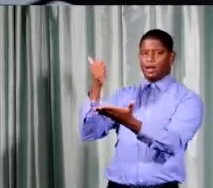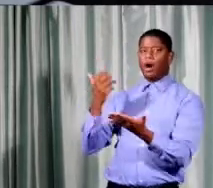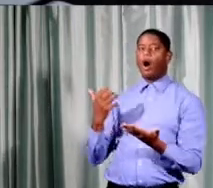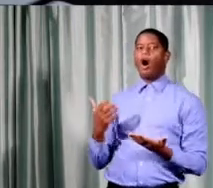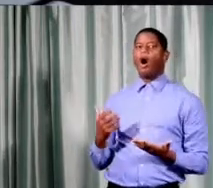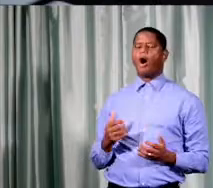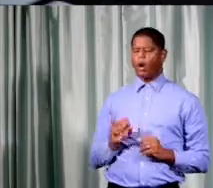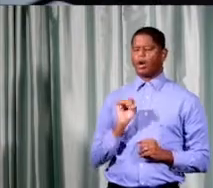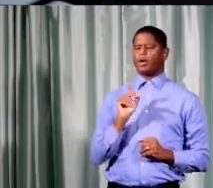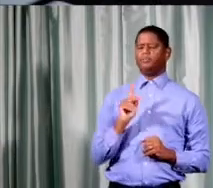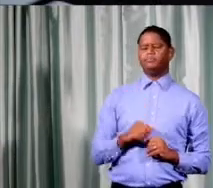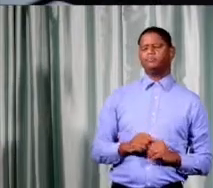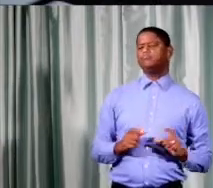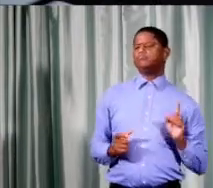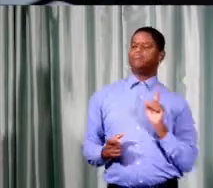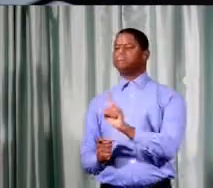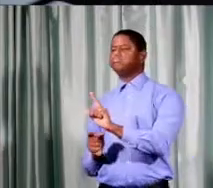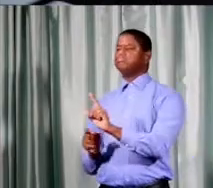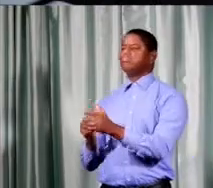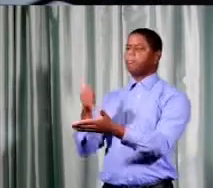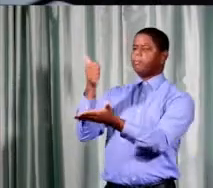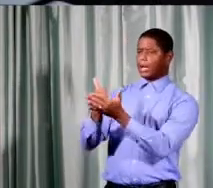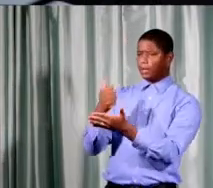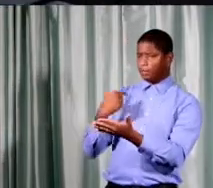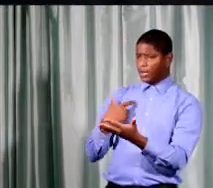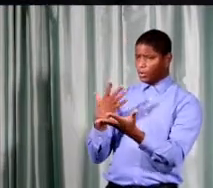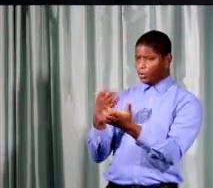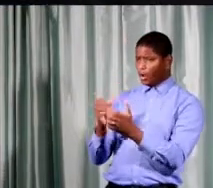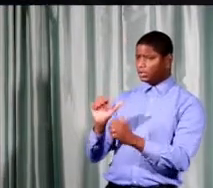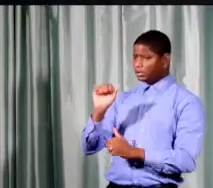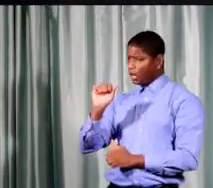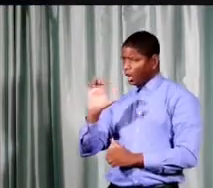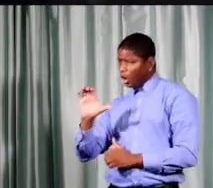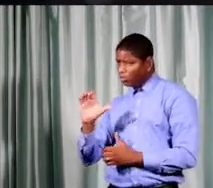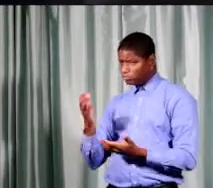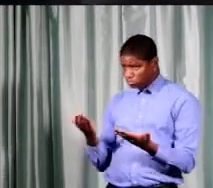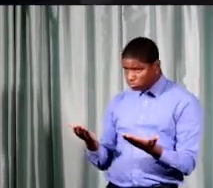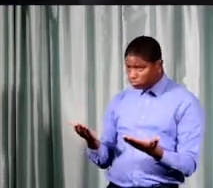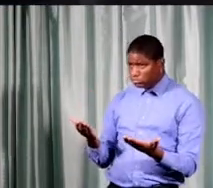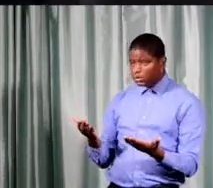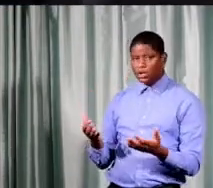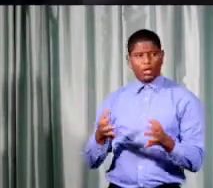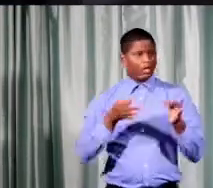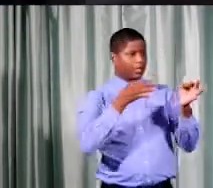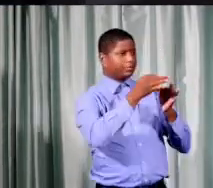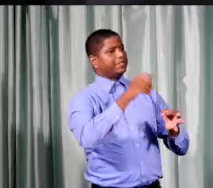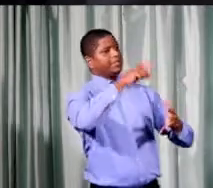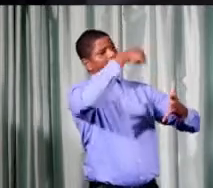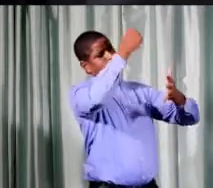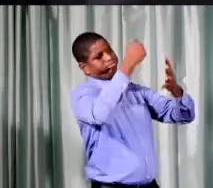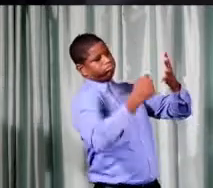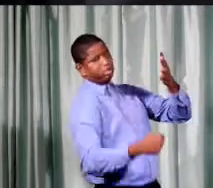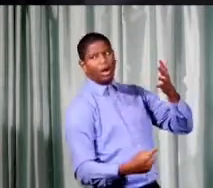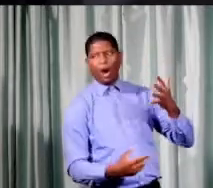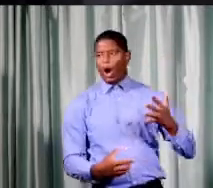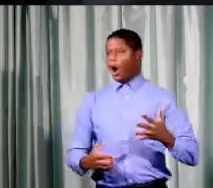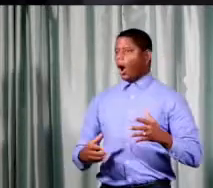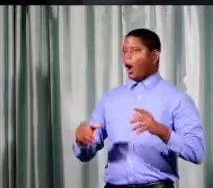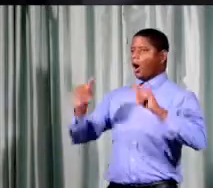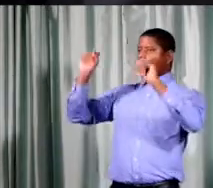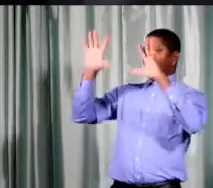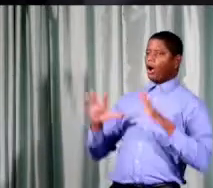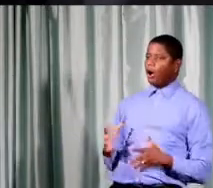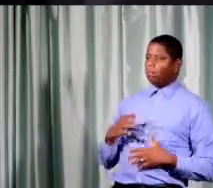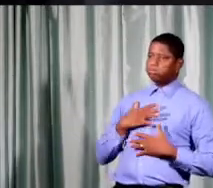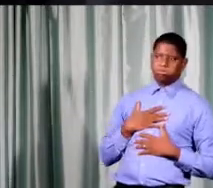what it takes to open a bank account in Trinidad these days, right? So that's the business entity concept. The